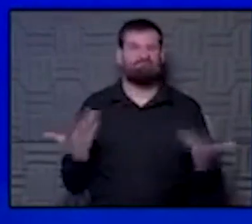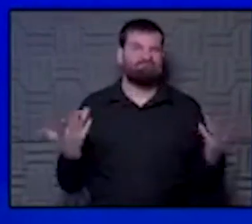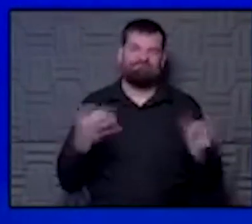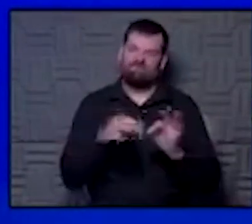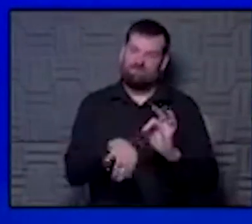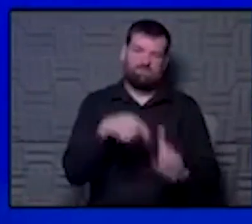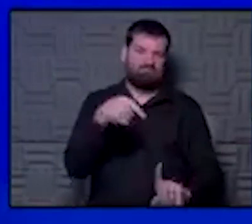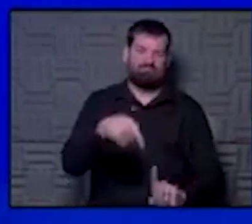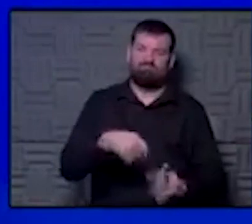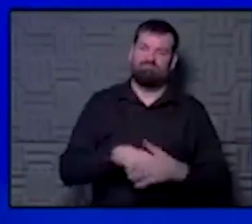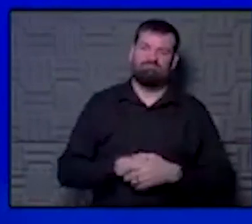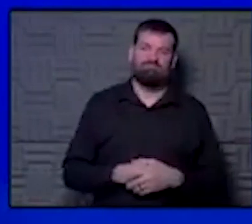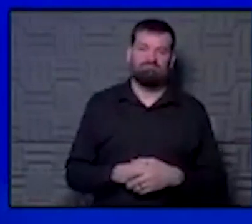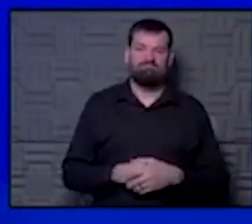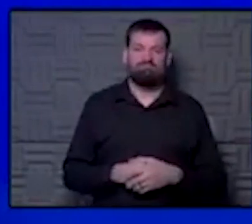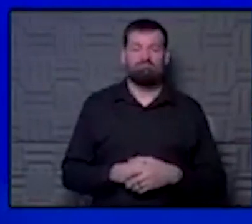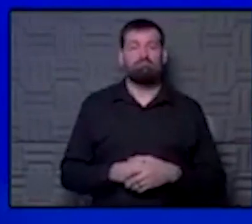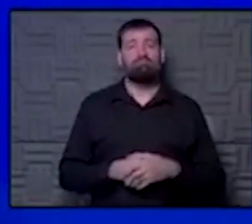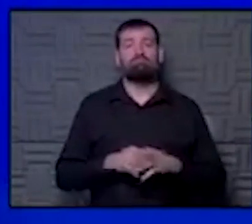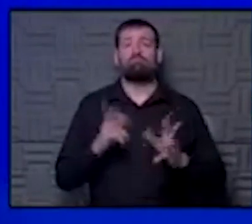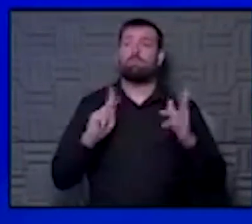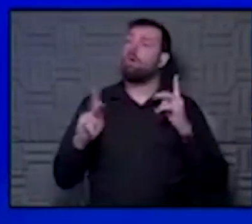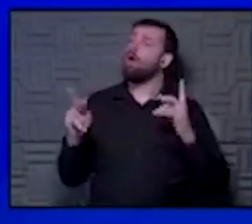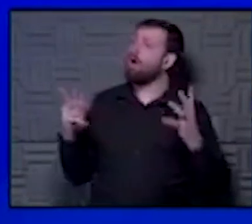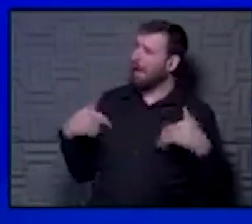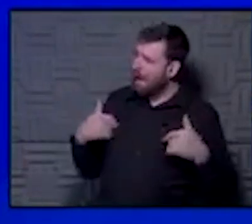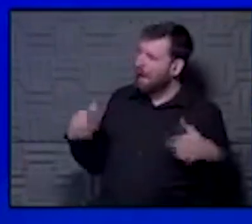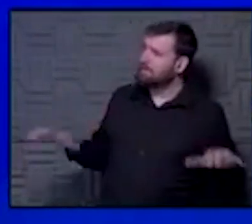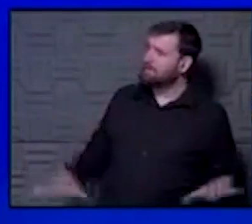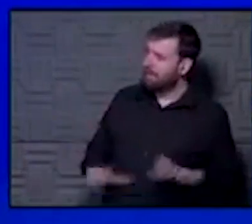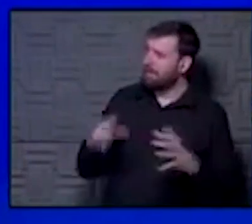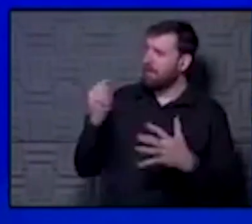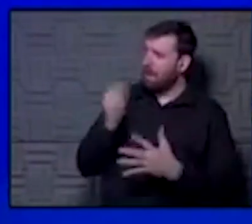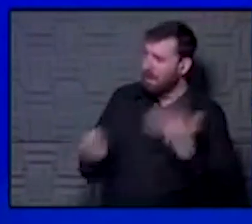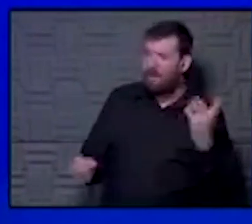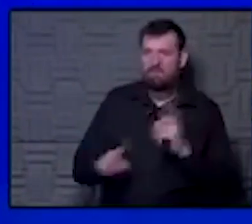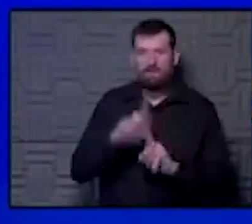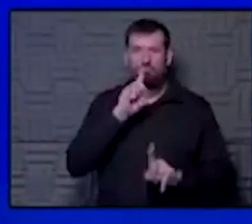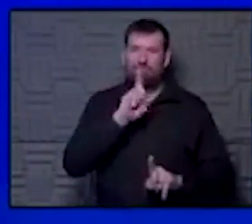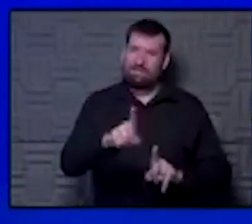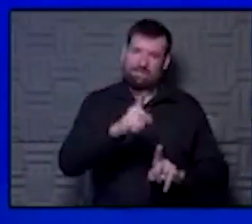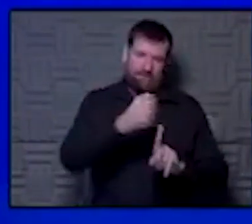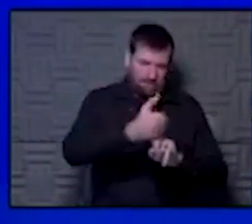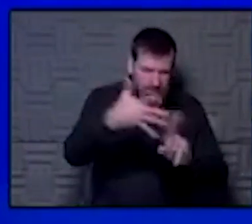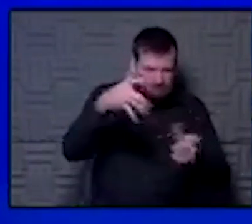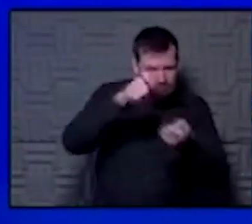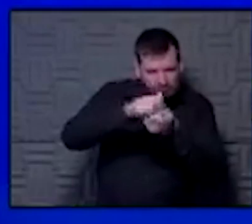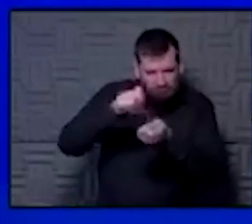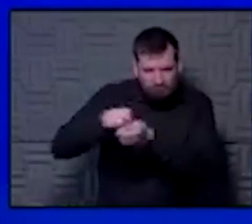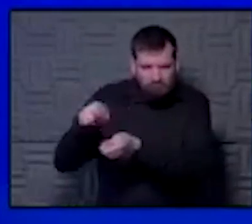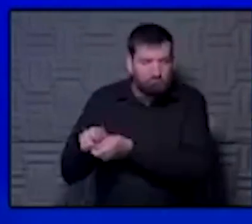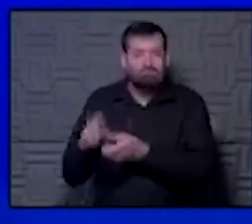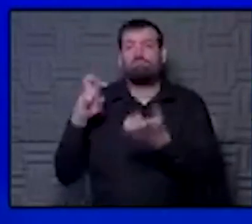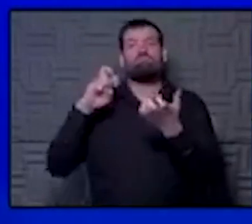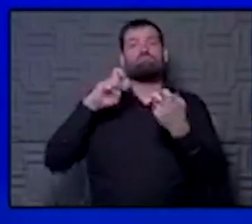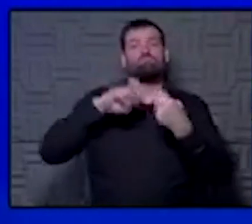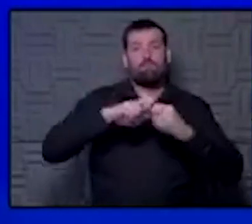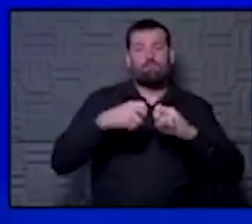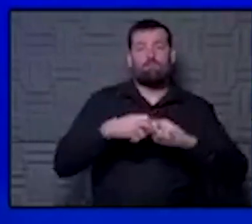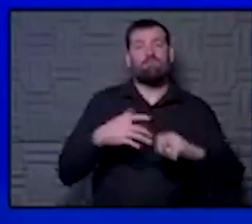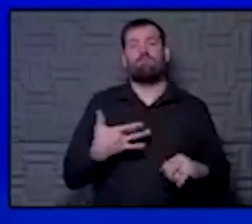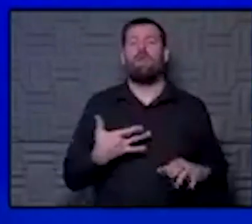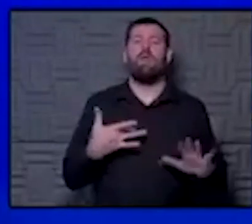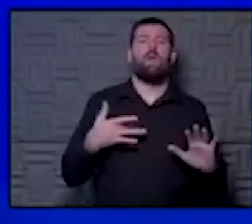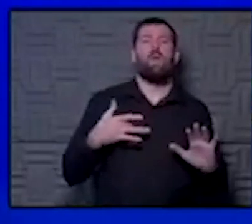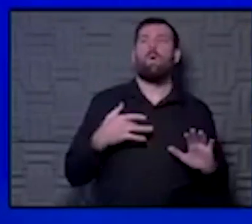that. And people want to say, well, I did these things. But when you really break it down, the problem is folks get a false sense